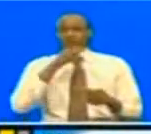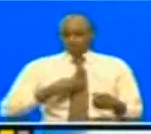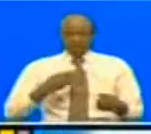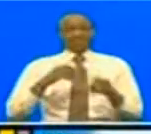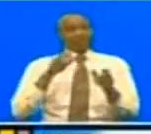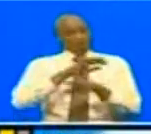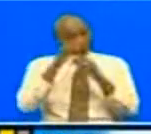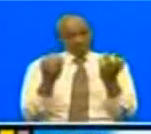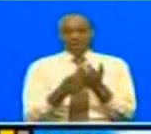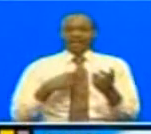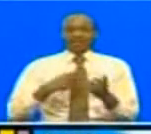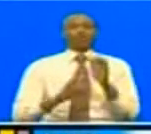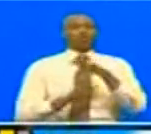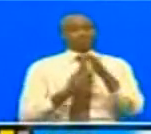world.